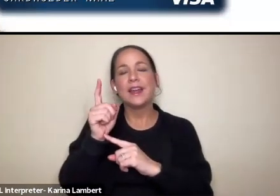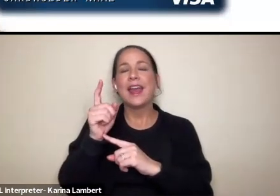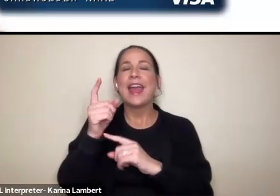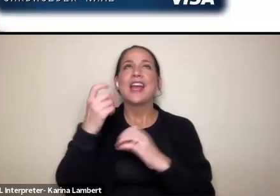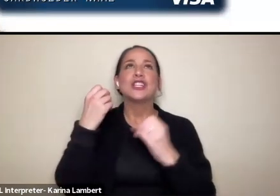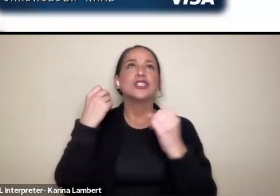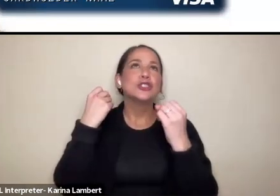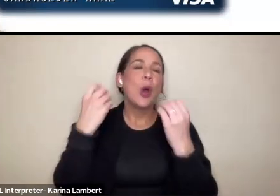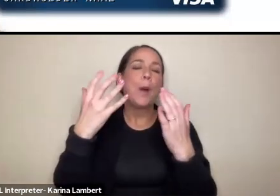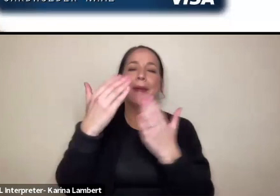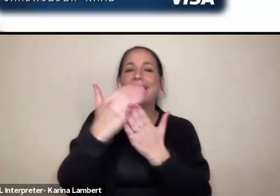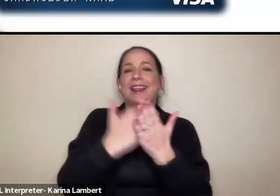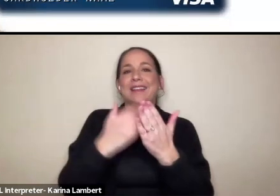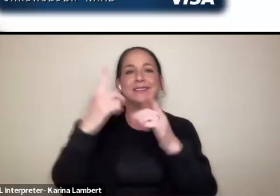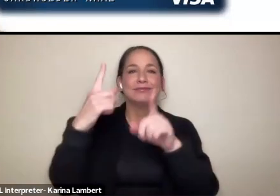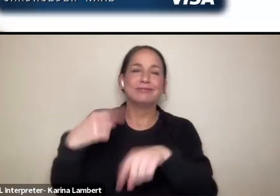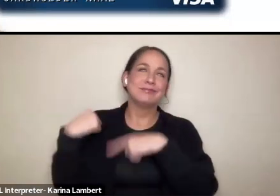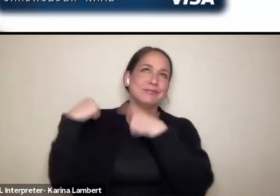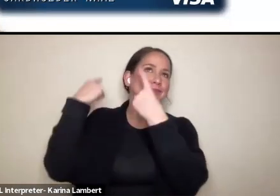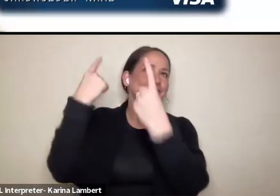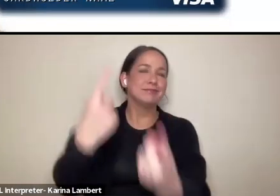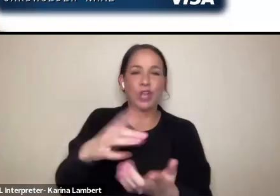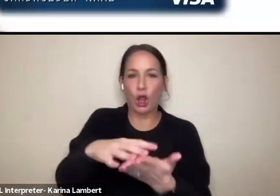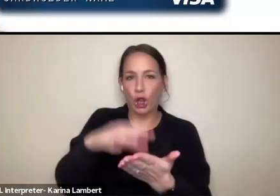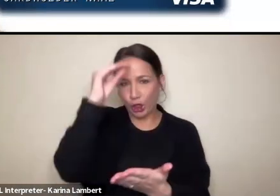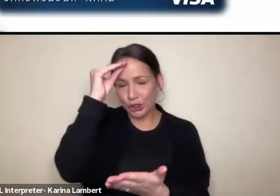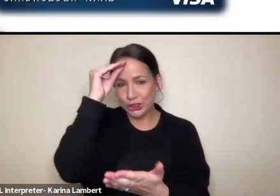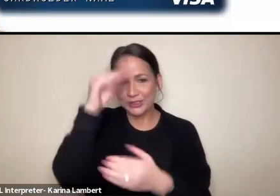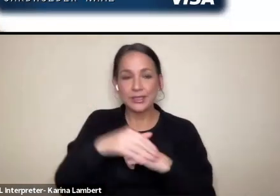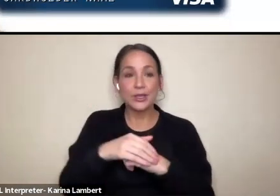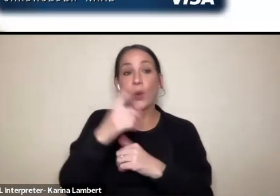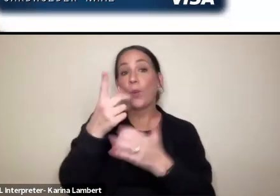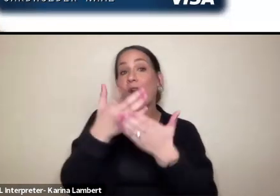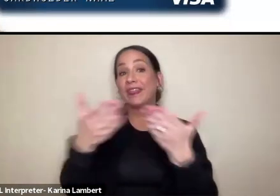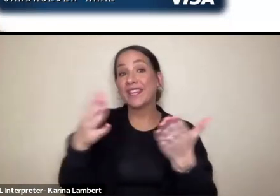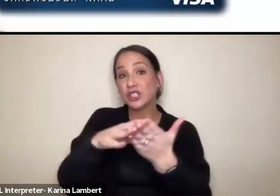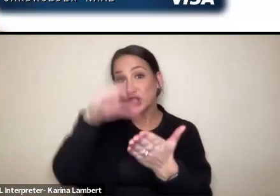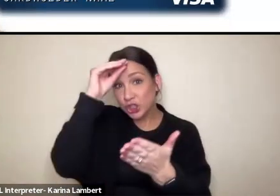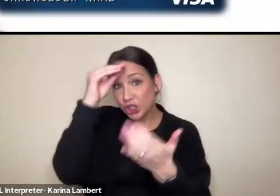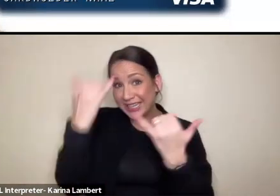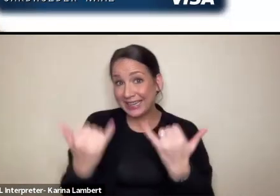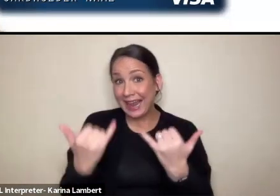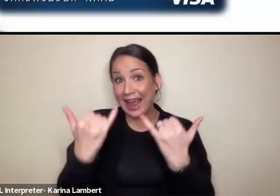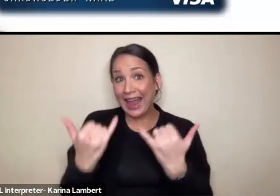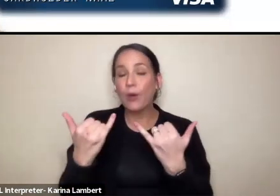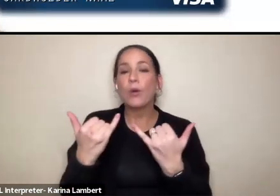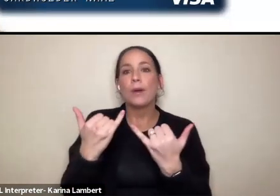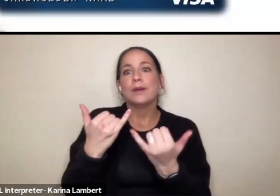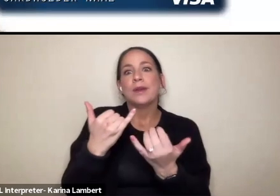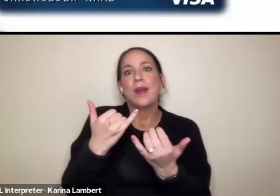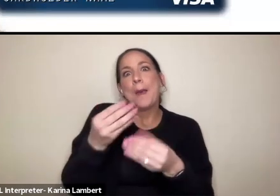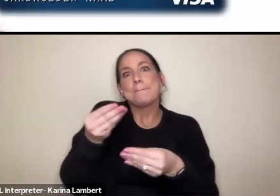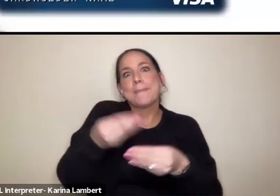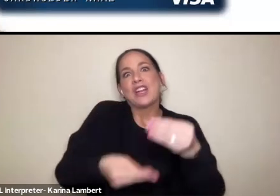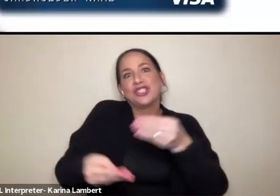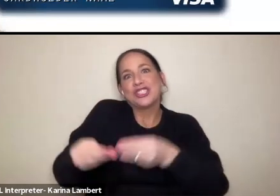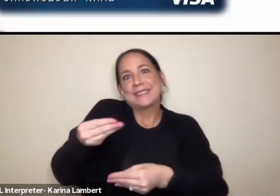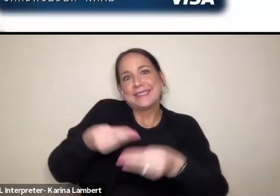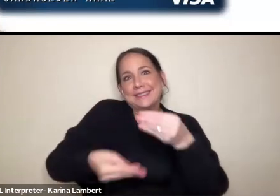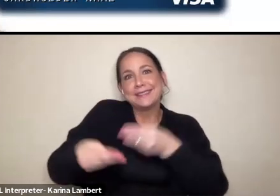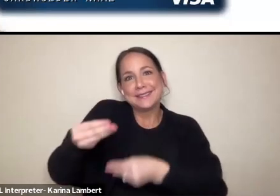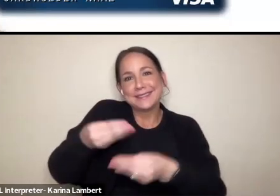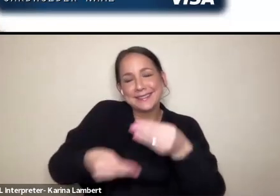that she's learned since then. One of the things is she's learning about budgeting without really realizing she's learning about